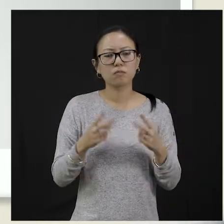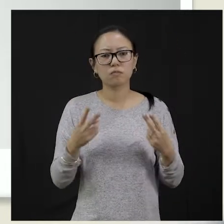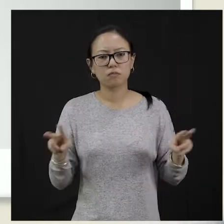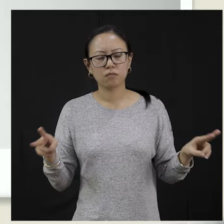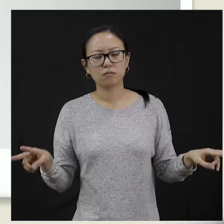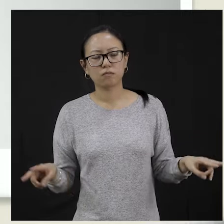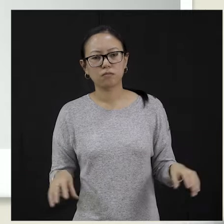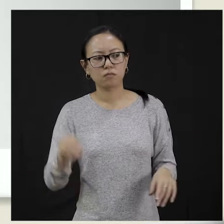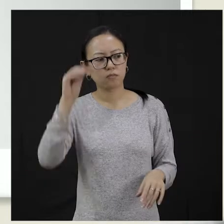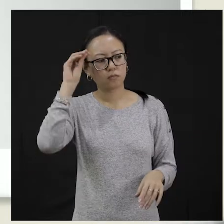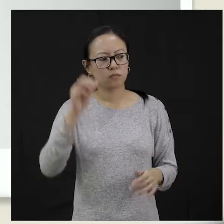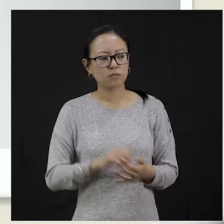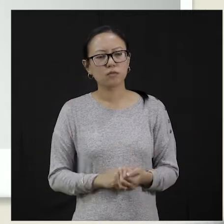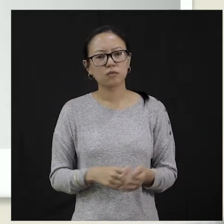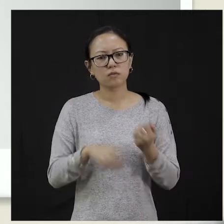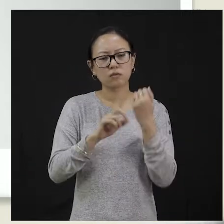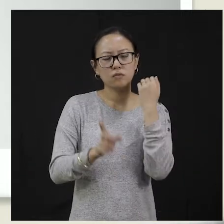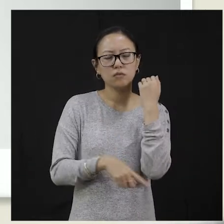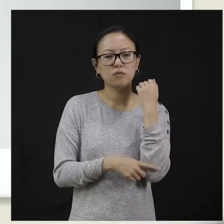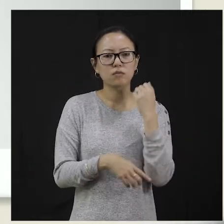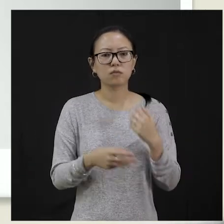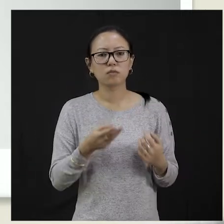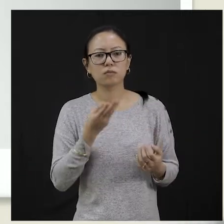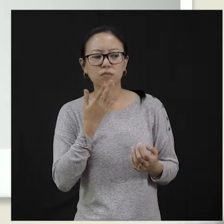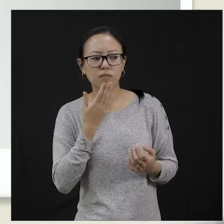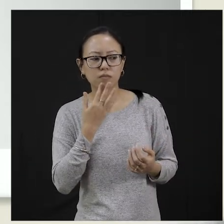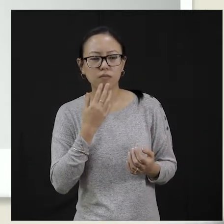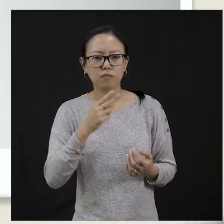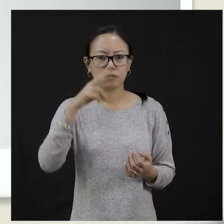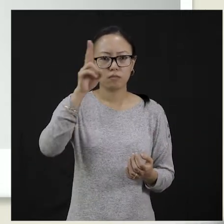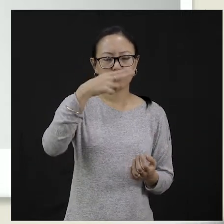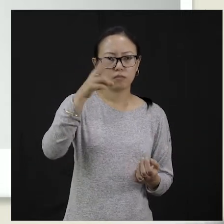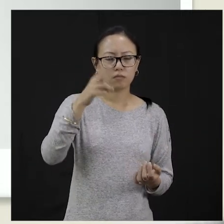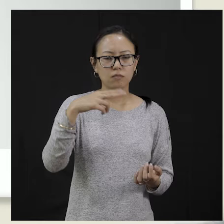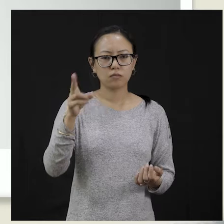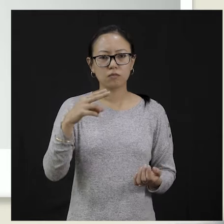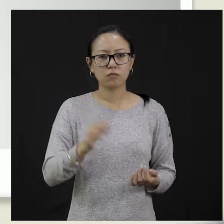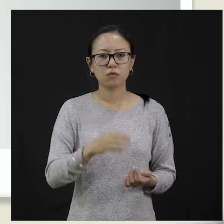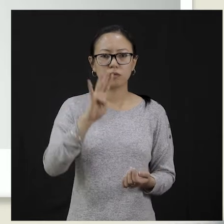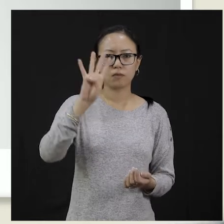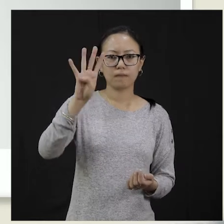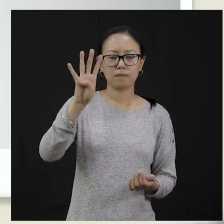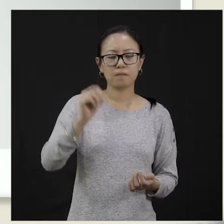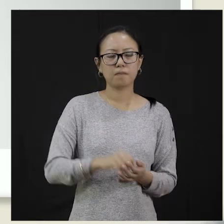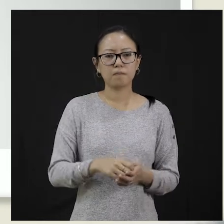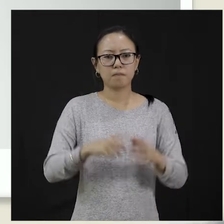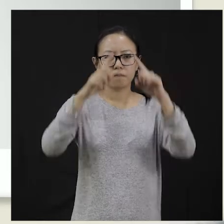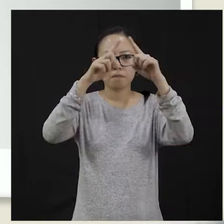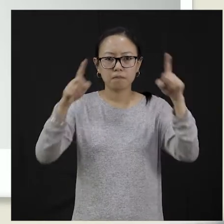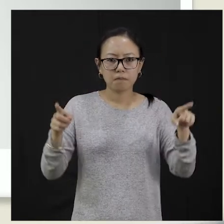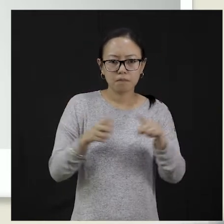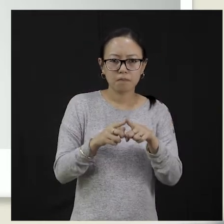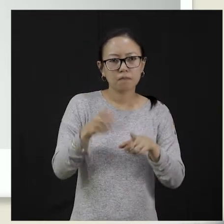draws 4 basic shapes. 4 basic shapes. Okay, then you have